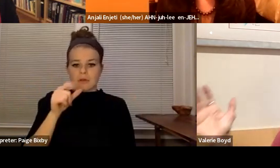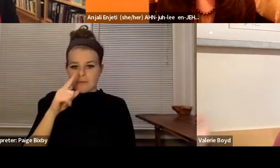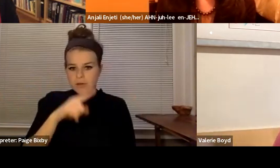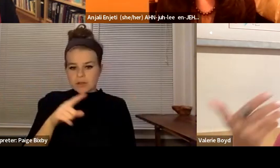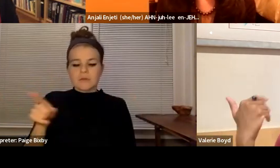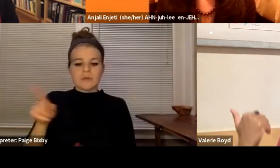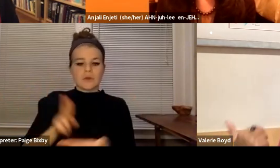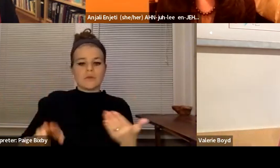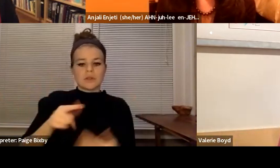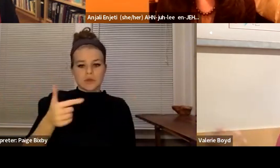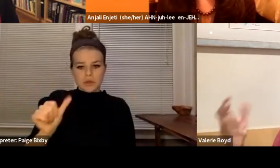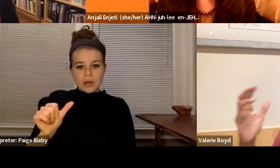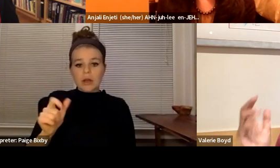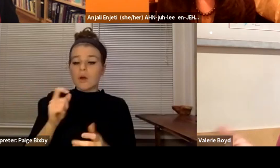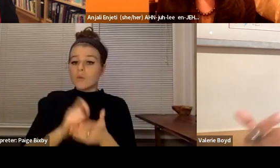in,